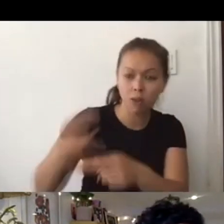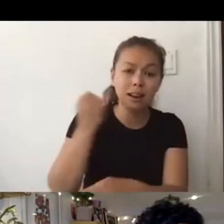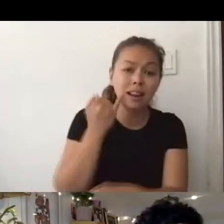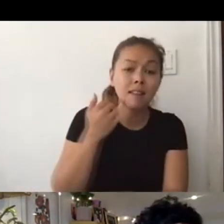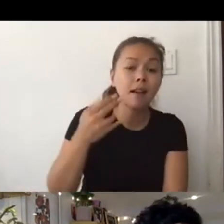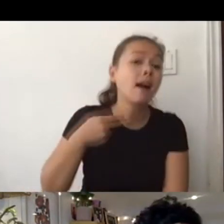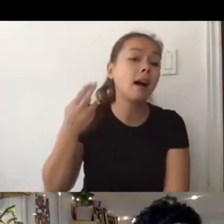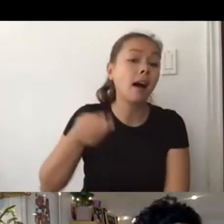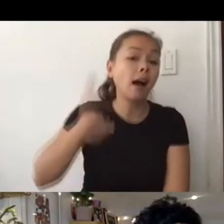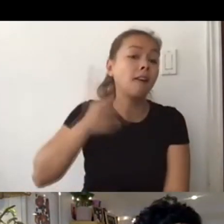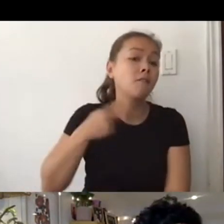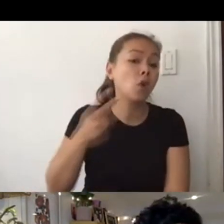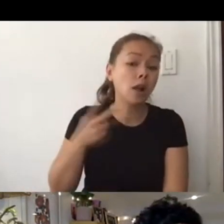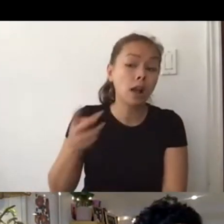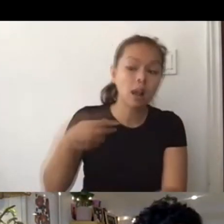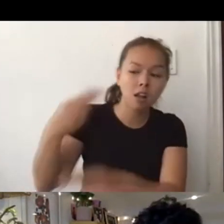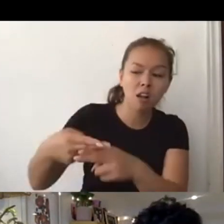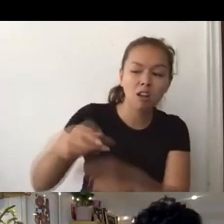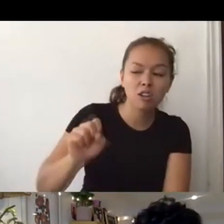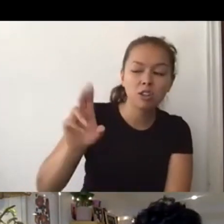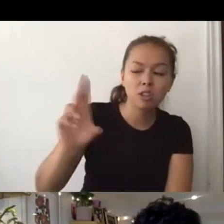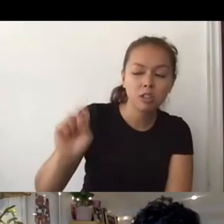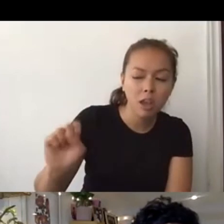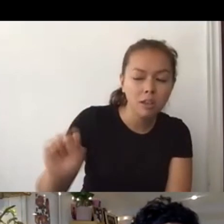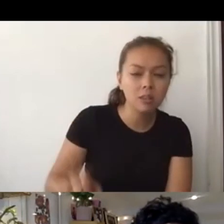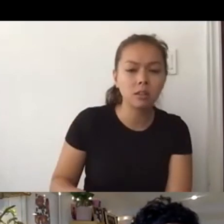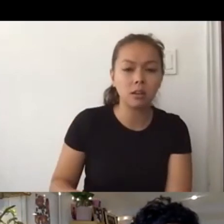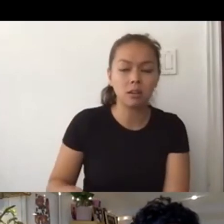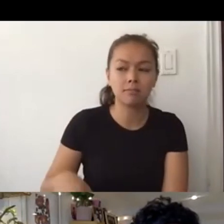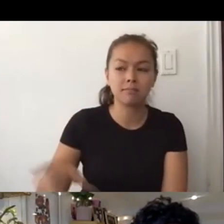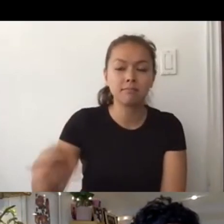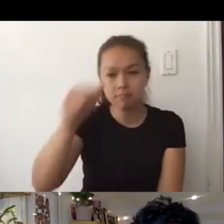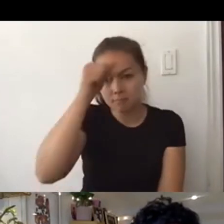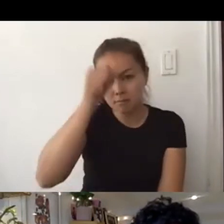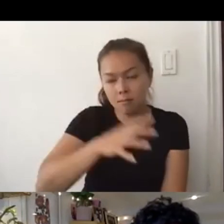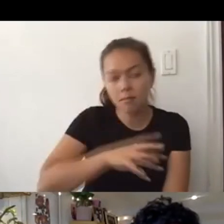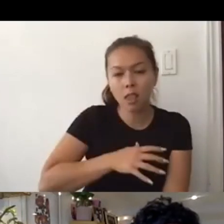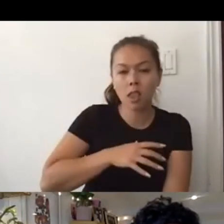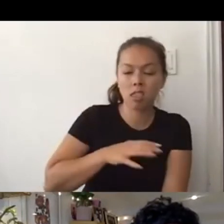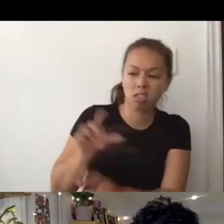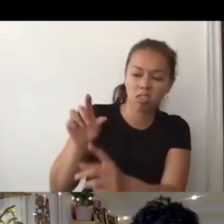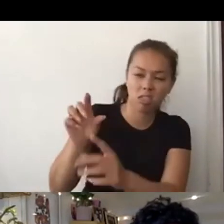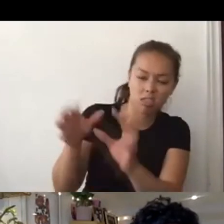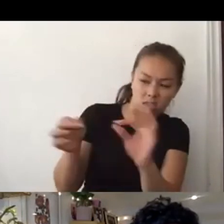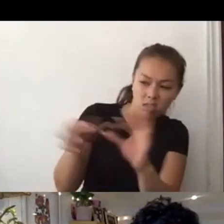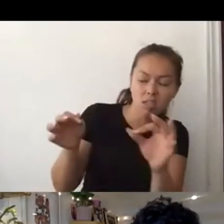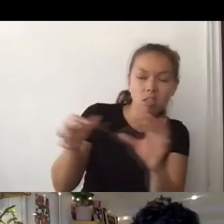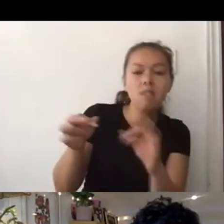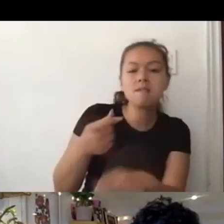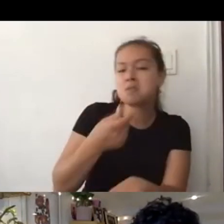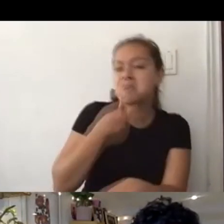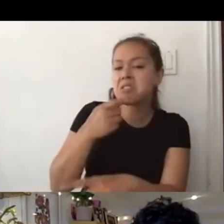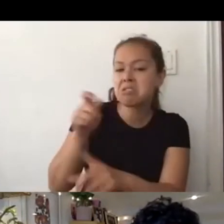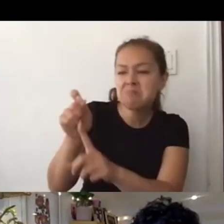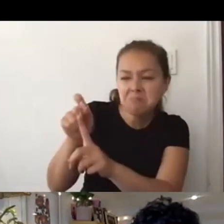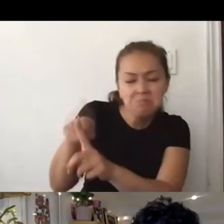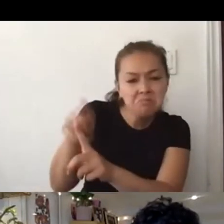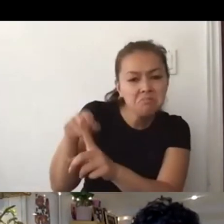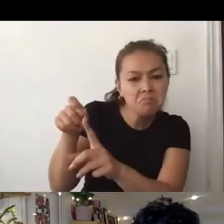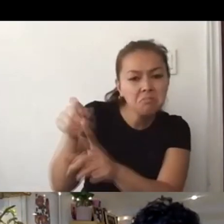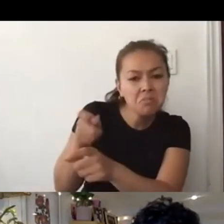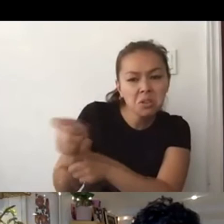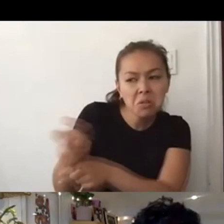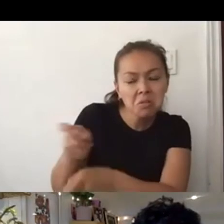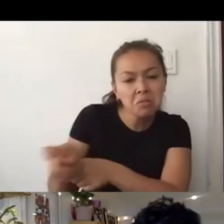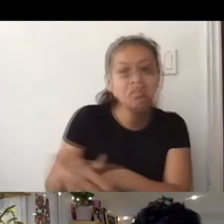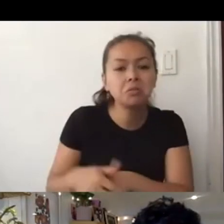making gay jokes and like all these like TikTok trends of like guys, you know, trying to